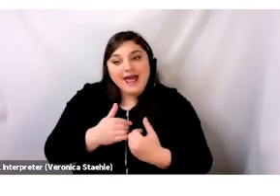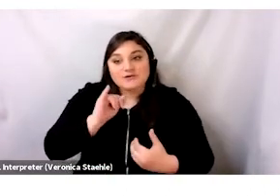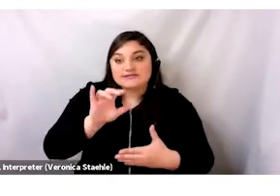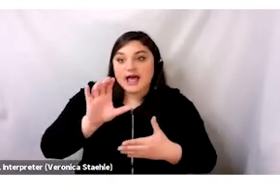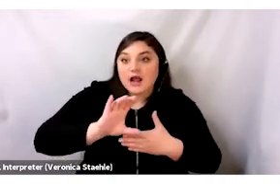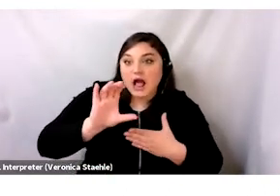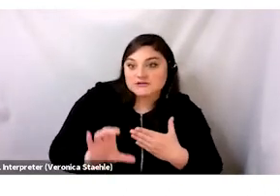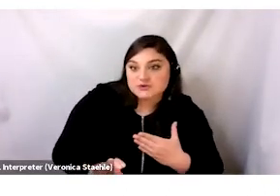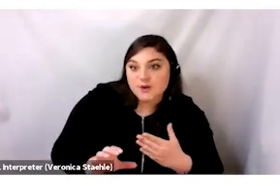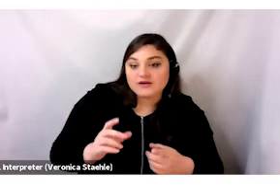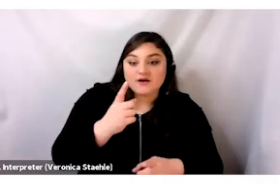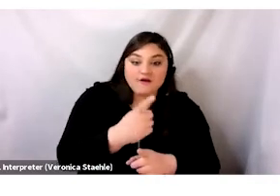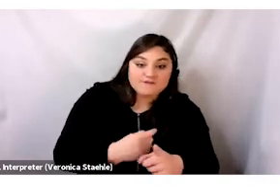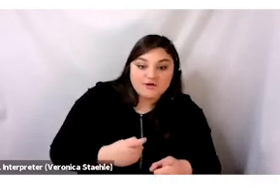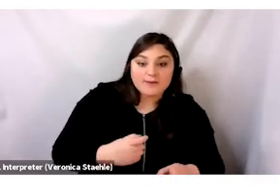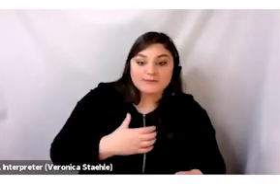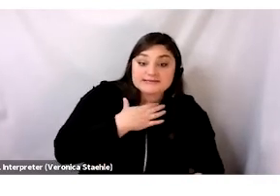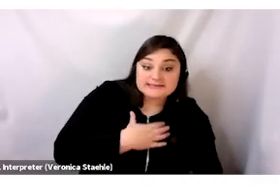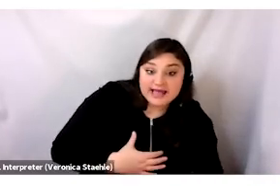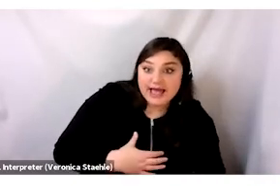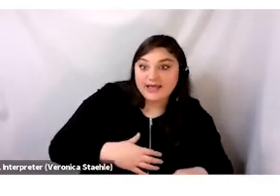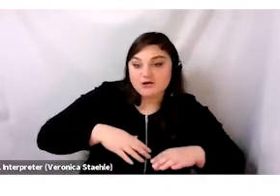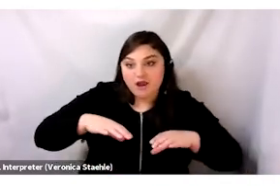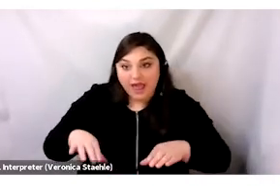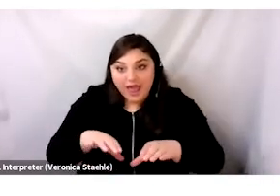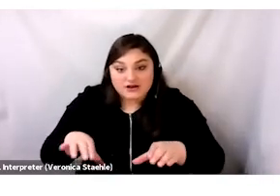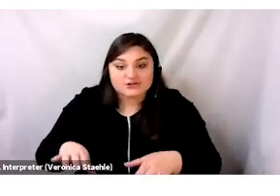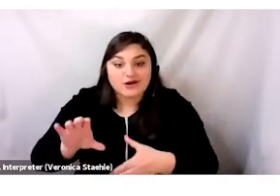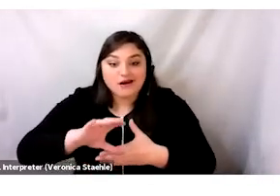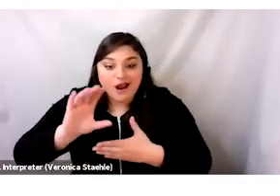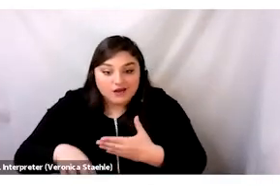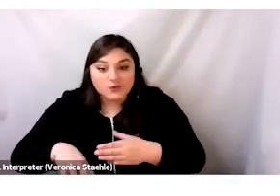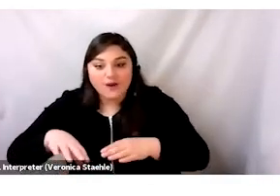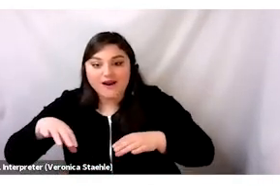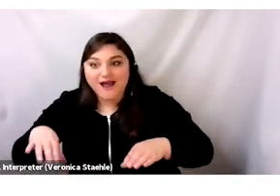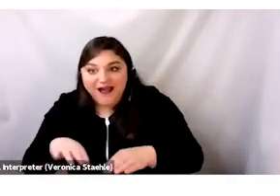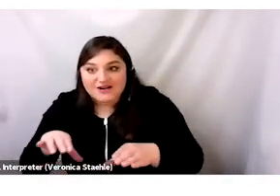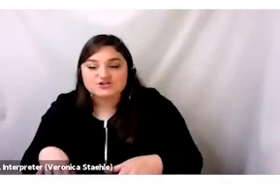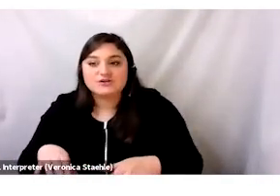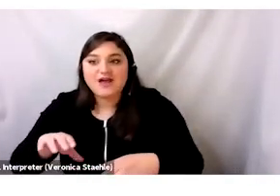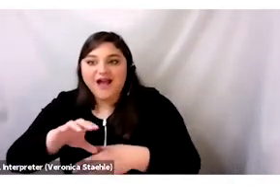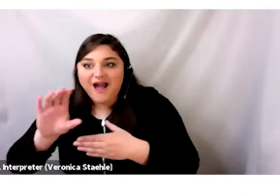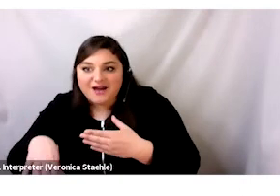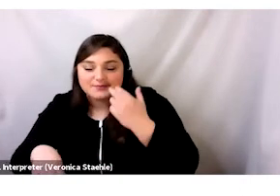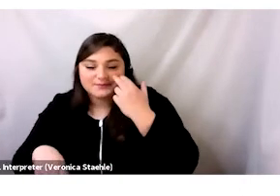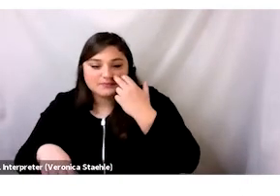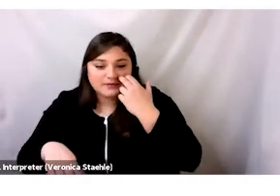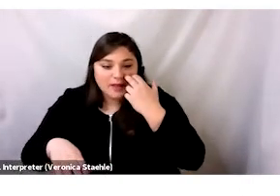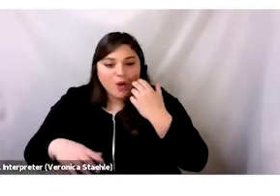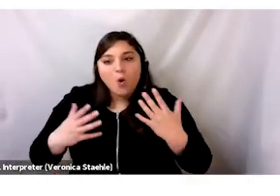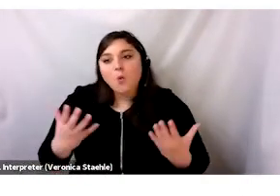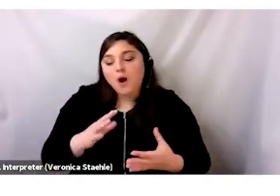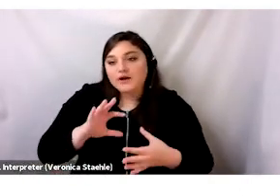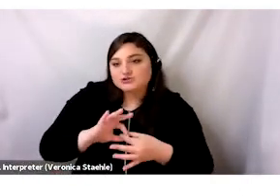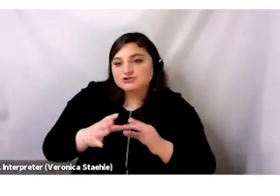consequence of desire, action, consequence, action, consequence, et cetera, what chain of